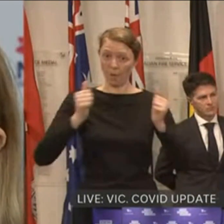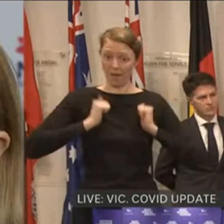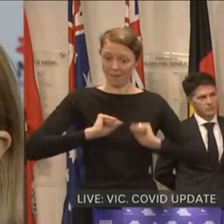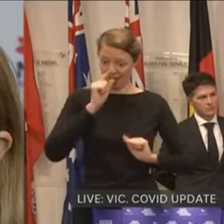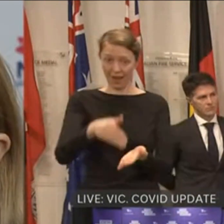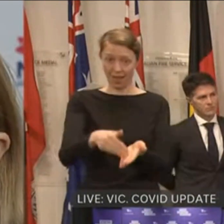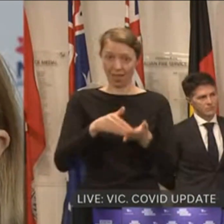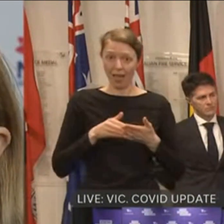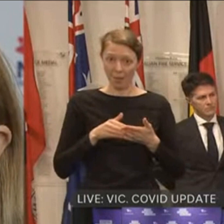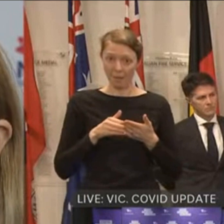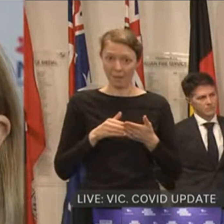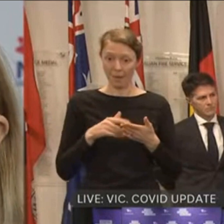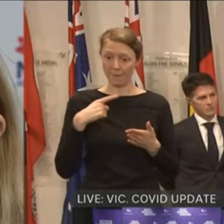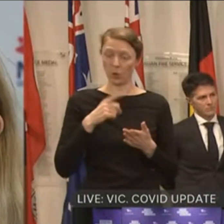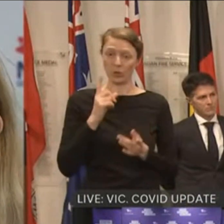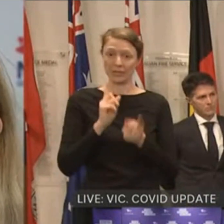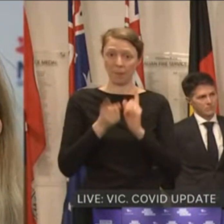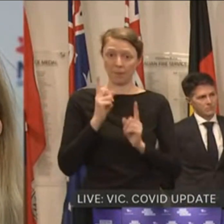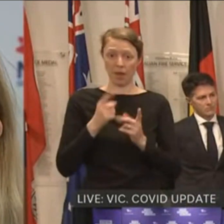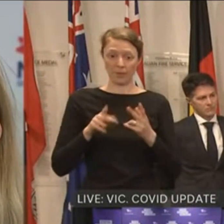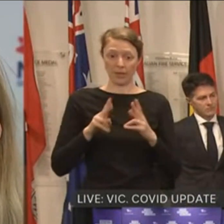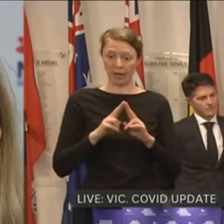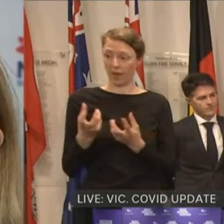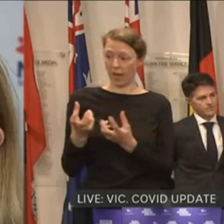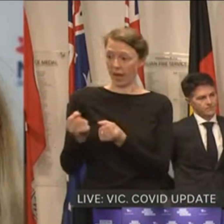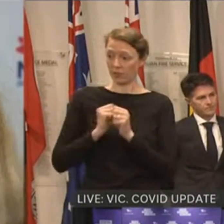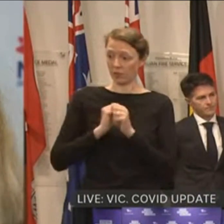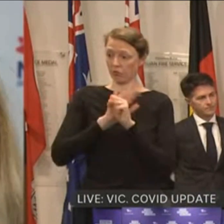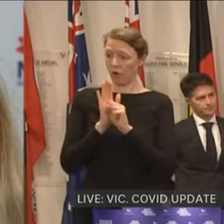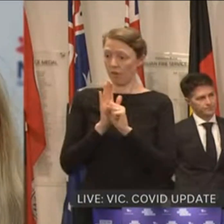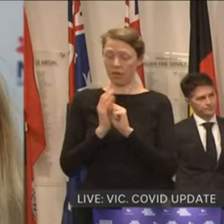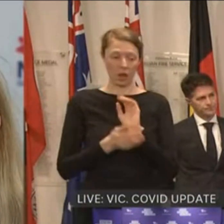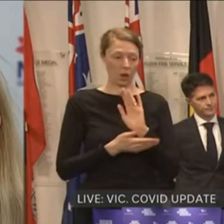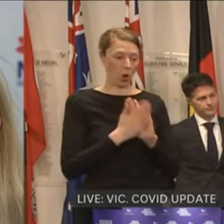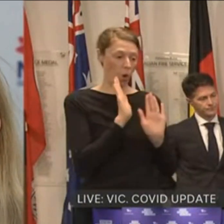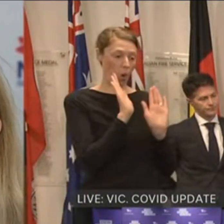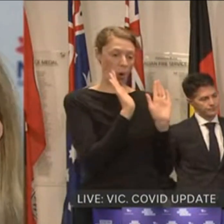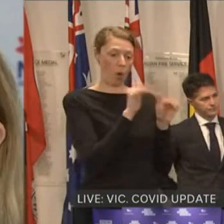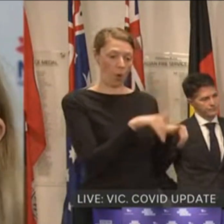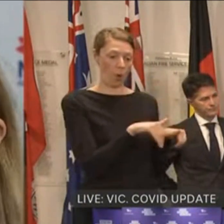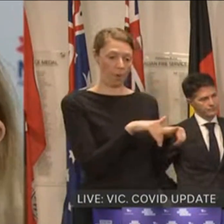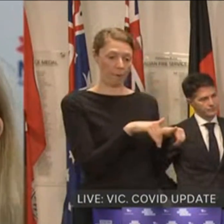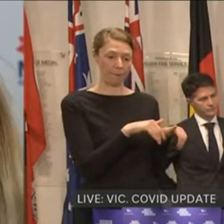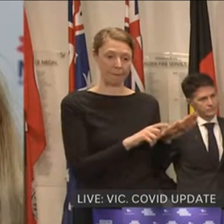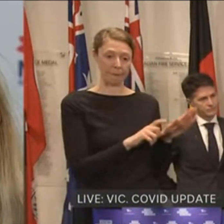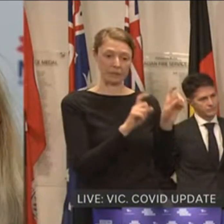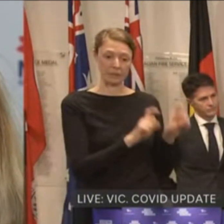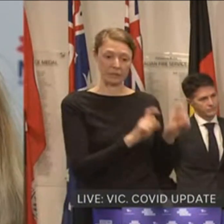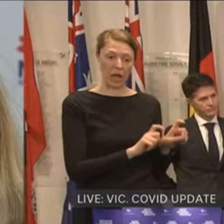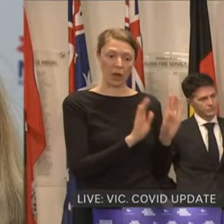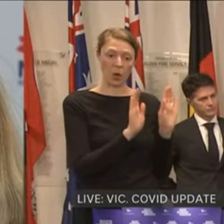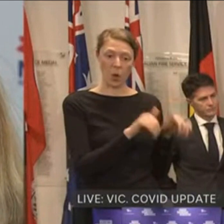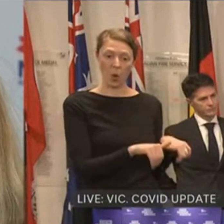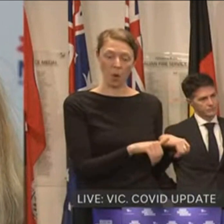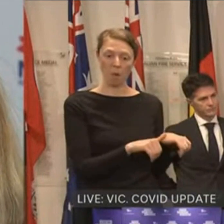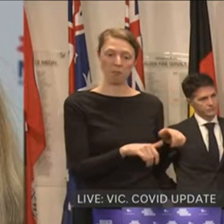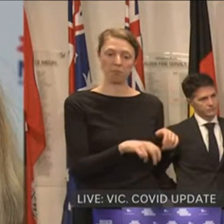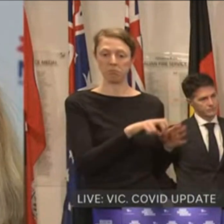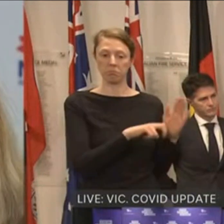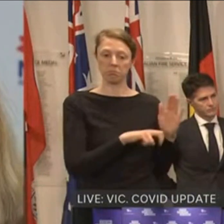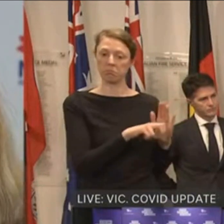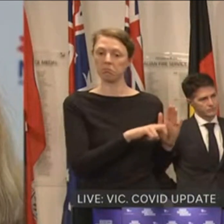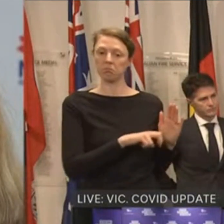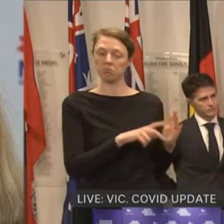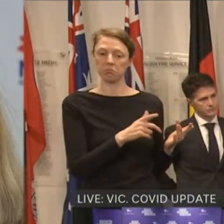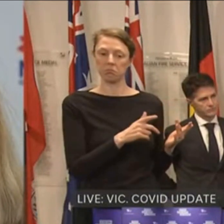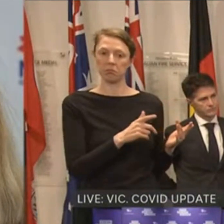environments, having family gatherings, you've got a lot and you're infectious, you're going to potentially spread it to a larger